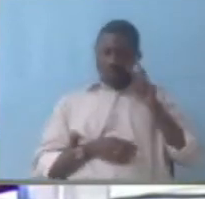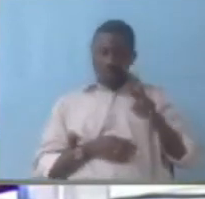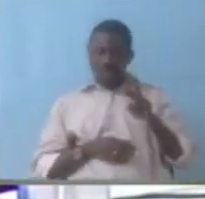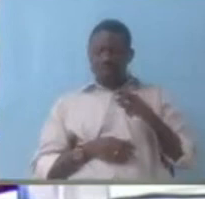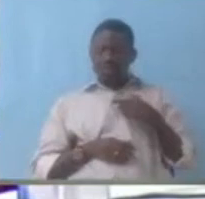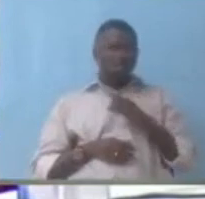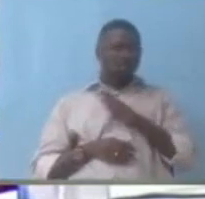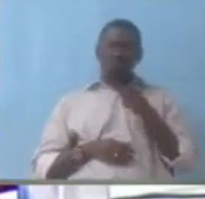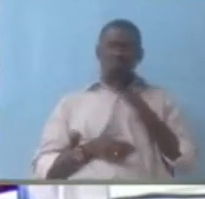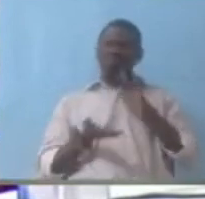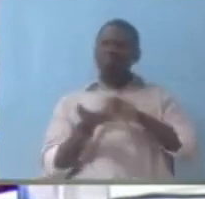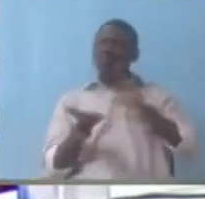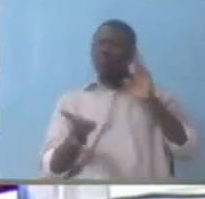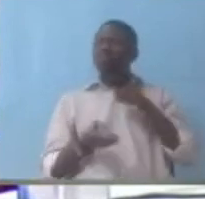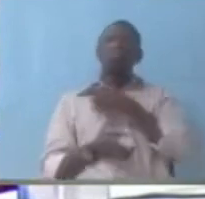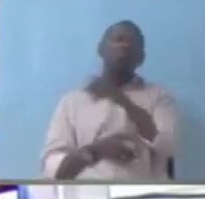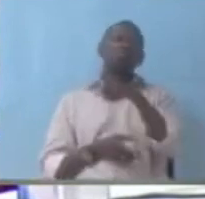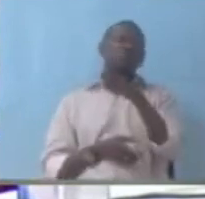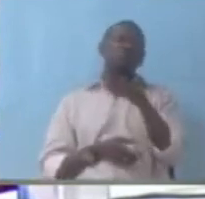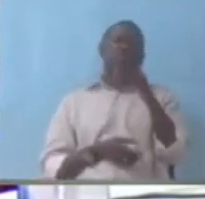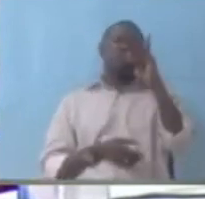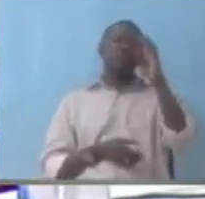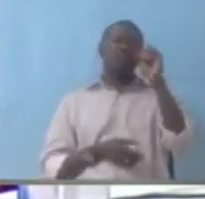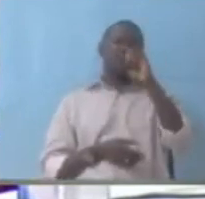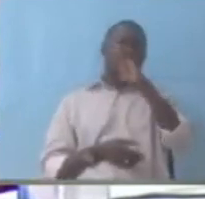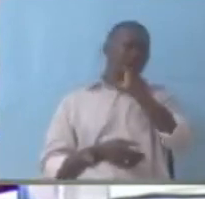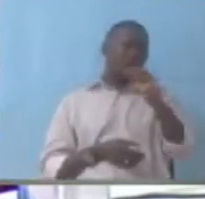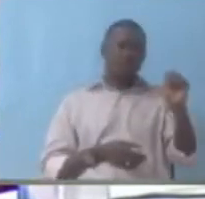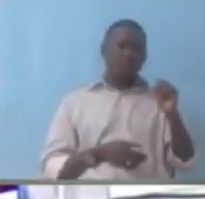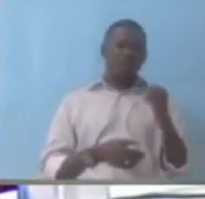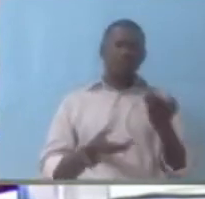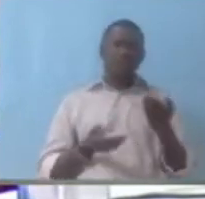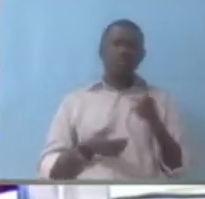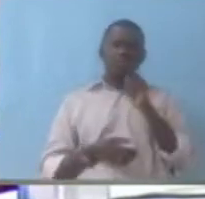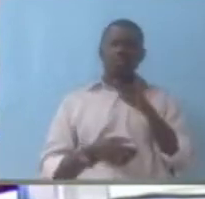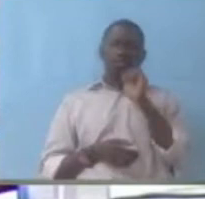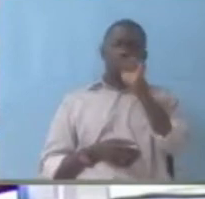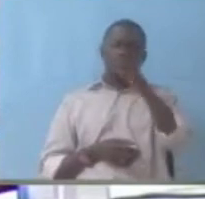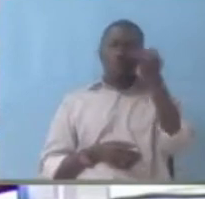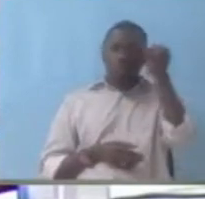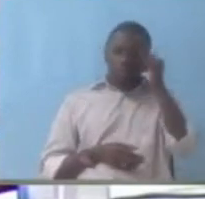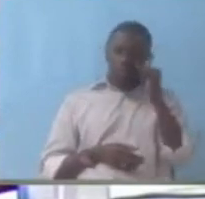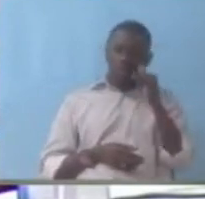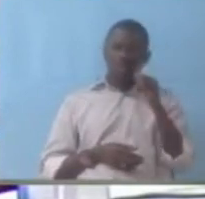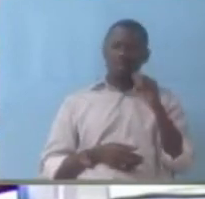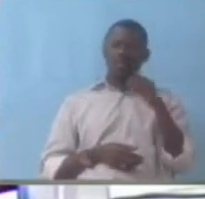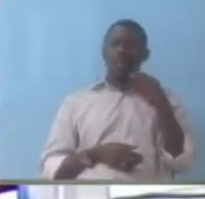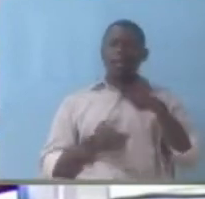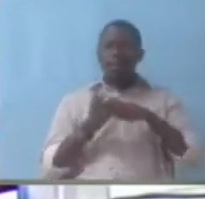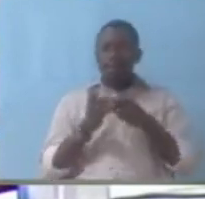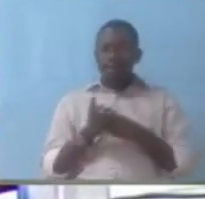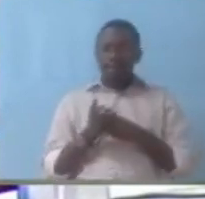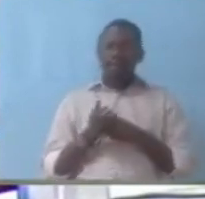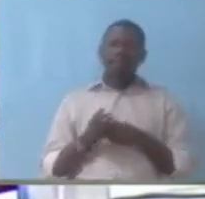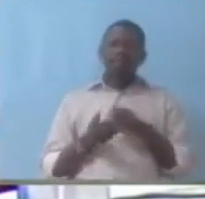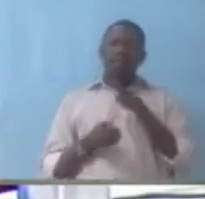those decrees. Ntala mi roto no, ntala mtembulo mala wo decree lu alam. But your opinion is that. But ila kili mi roto.